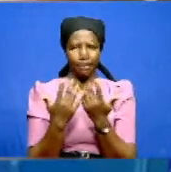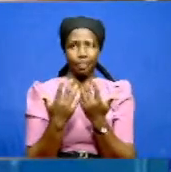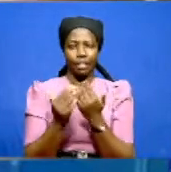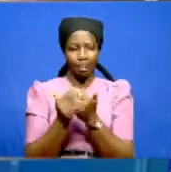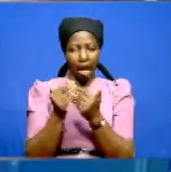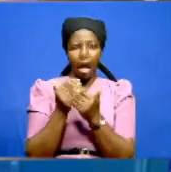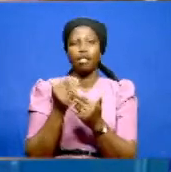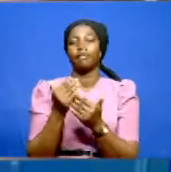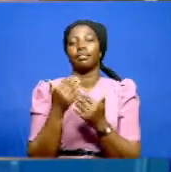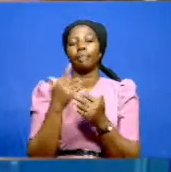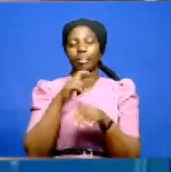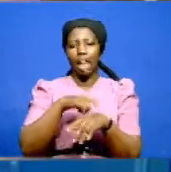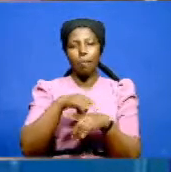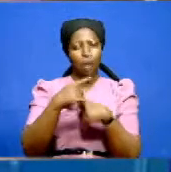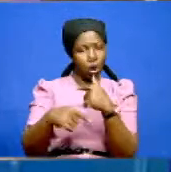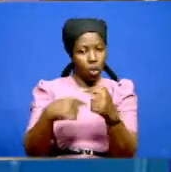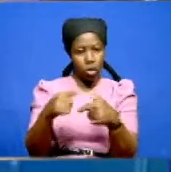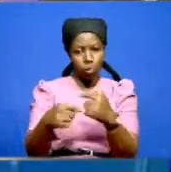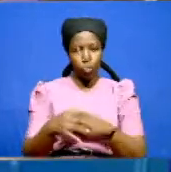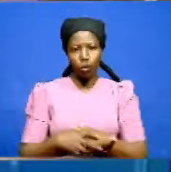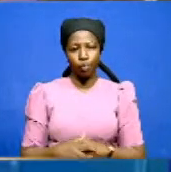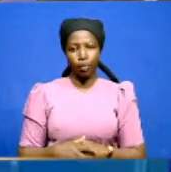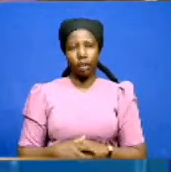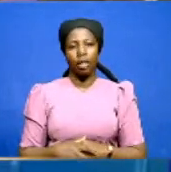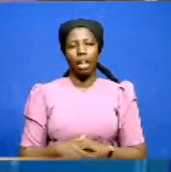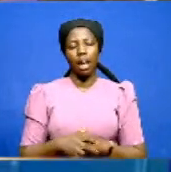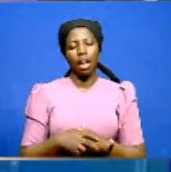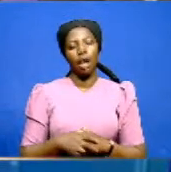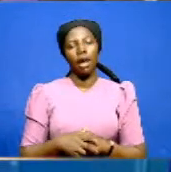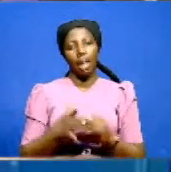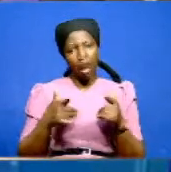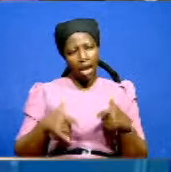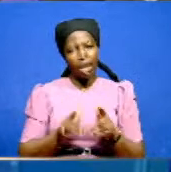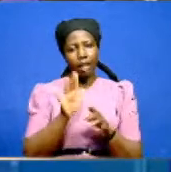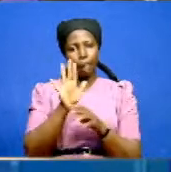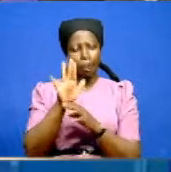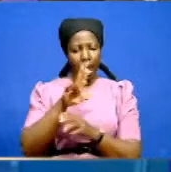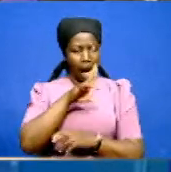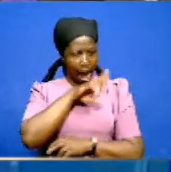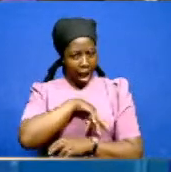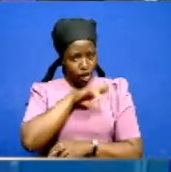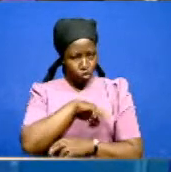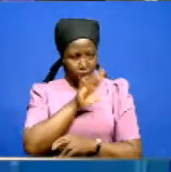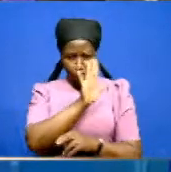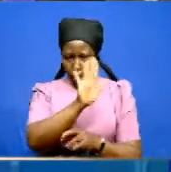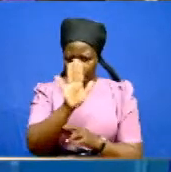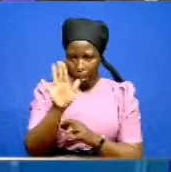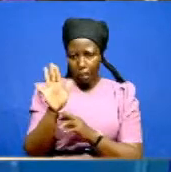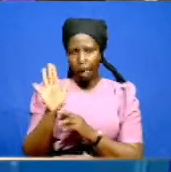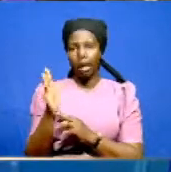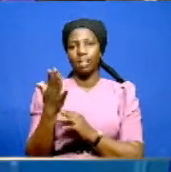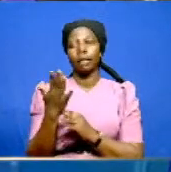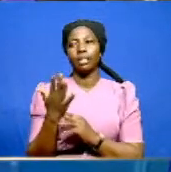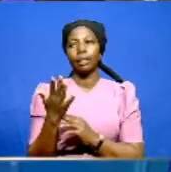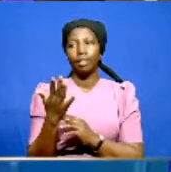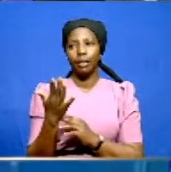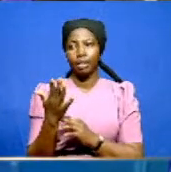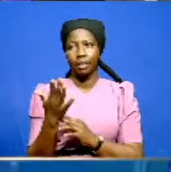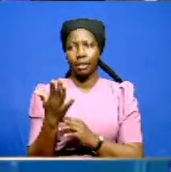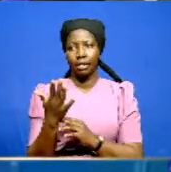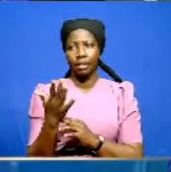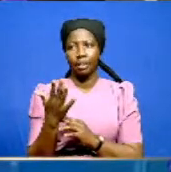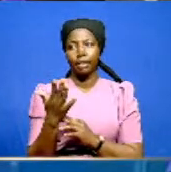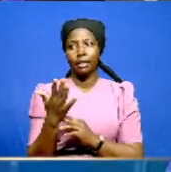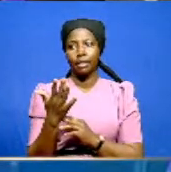As they move on, let their singleness of attitude remain, that soon we are